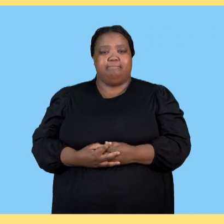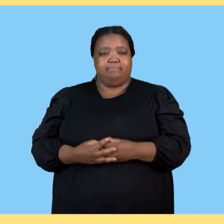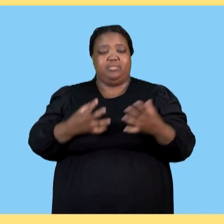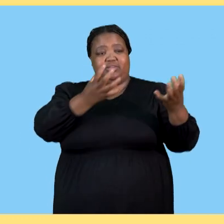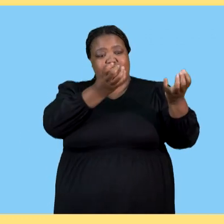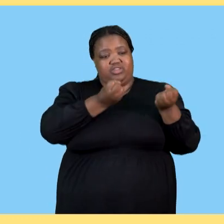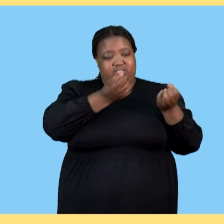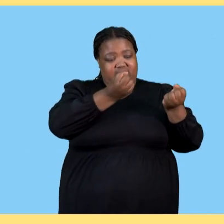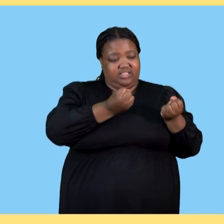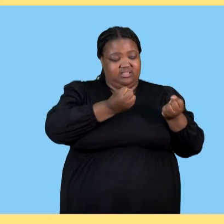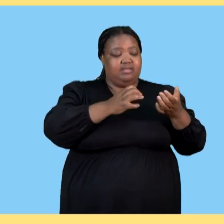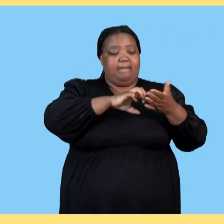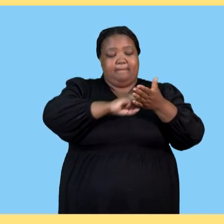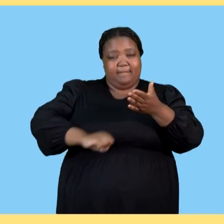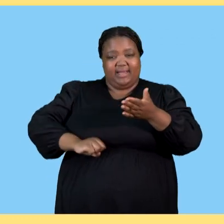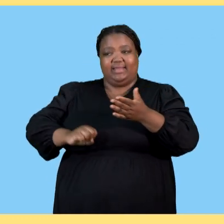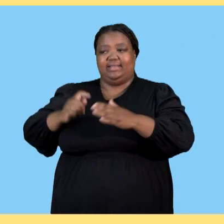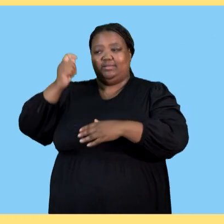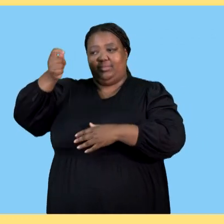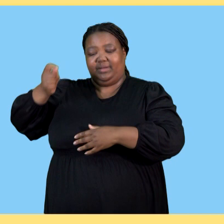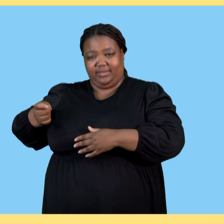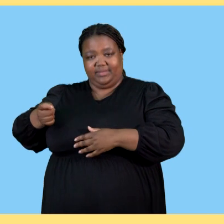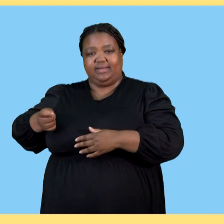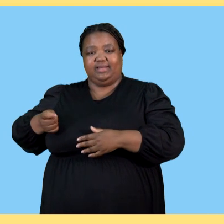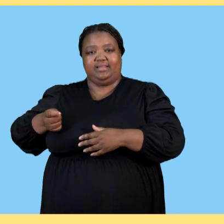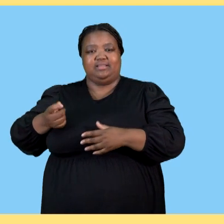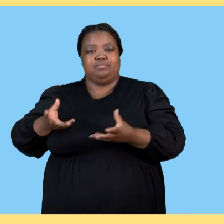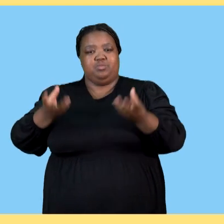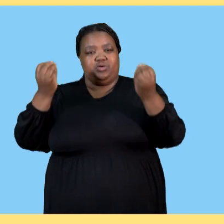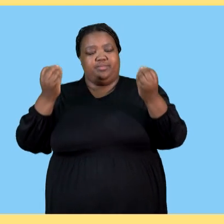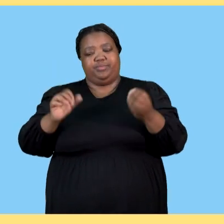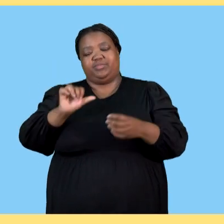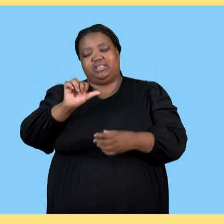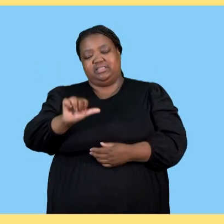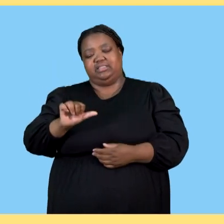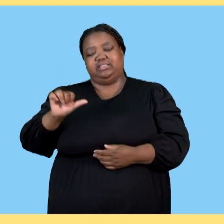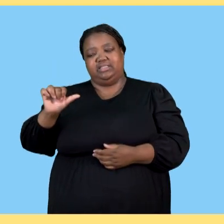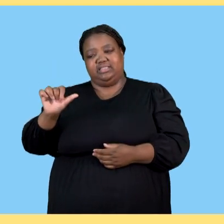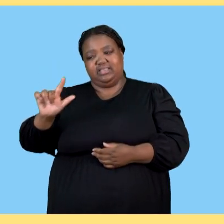my receipts minus my payments, that will give us